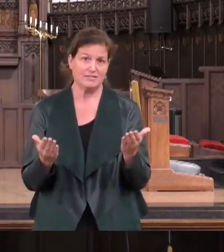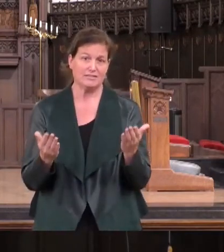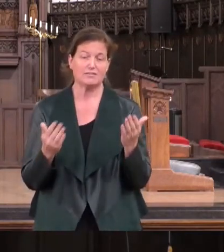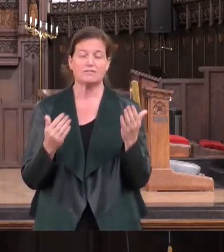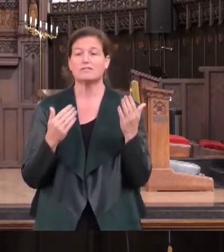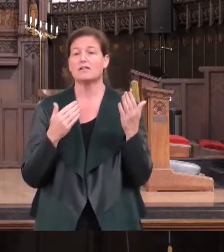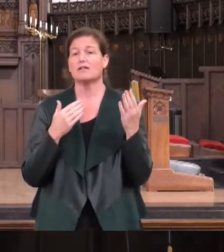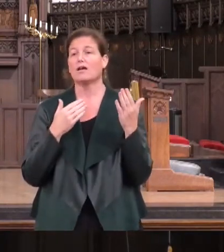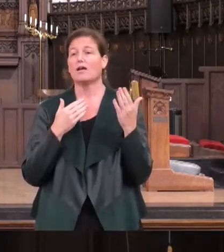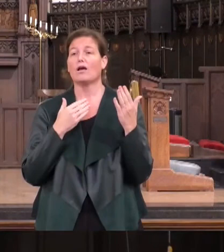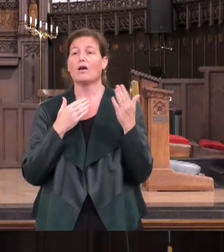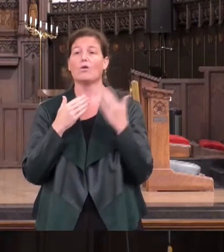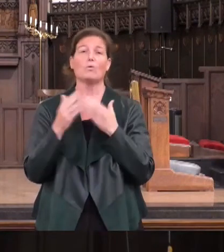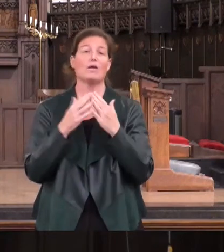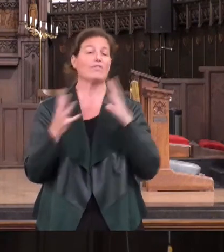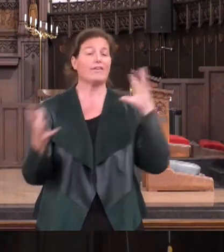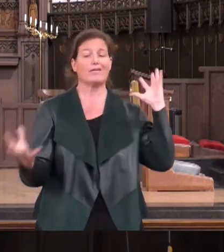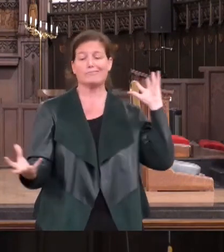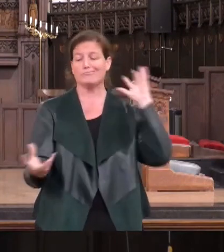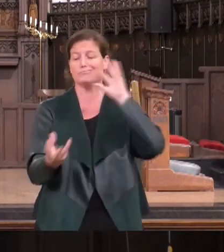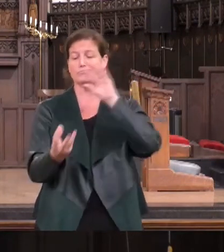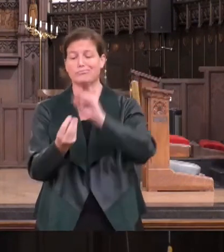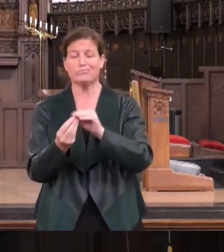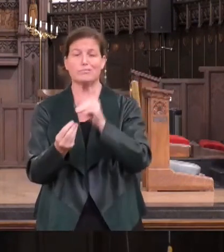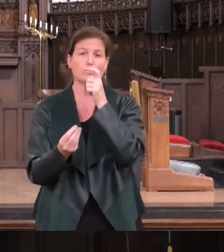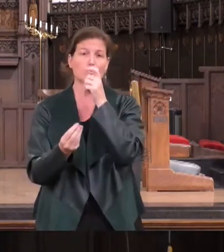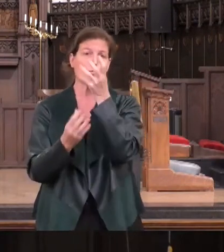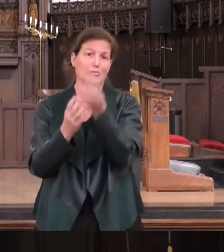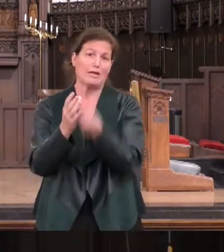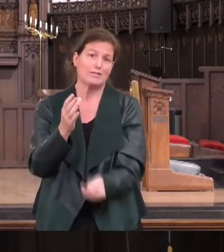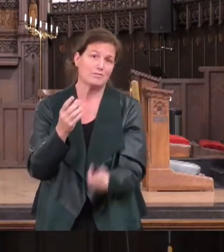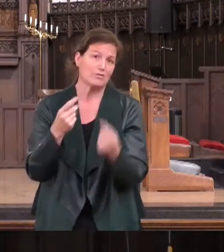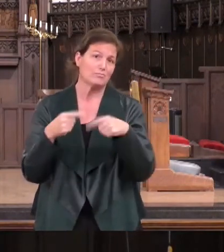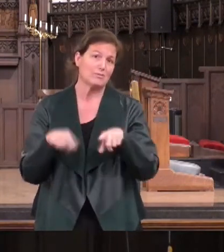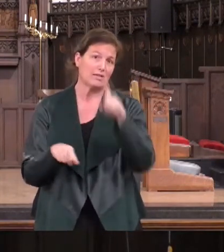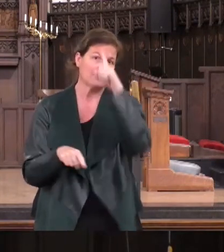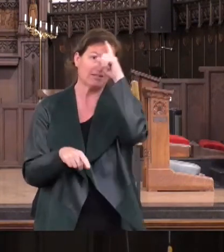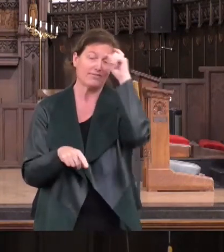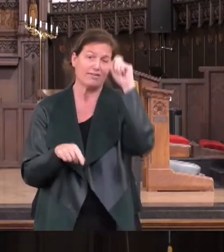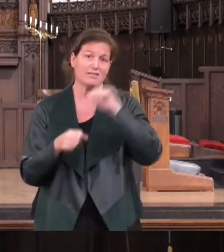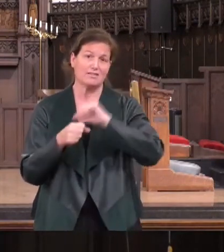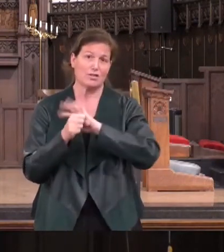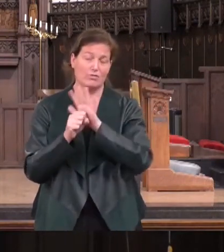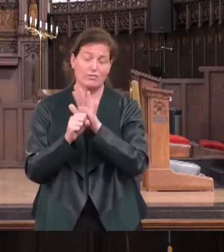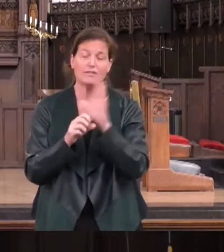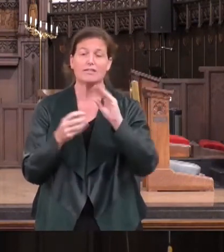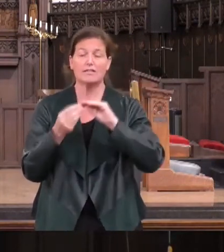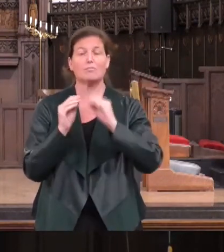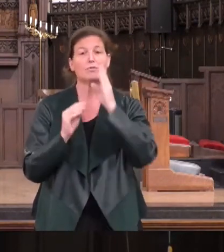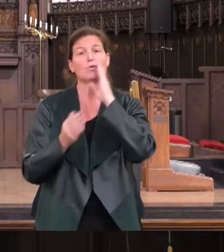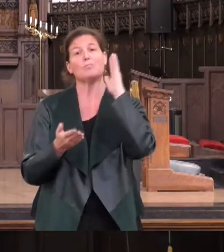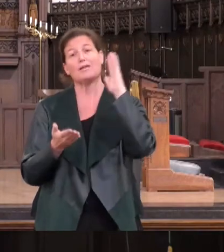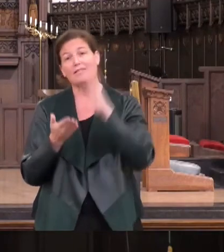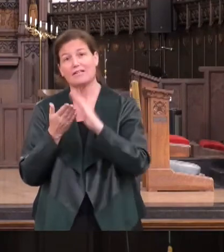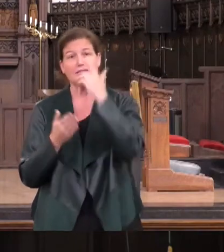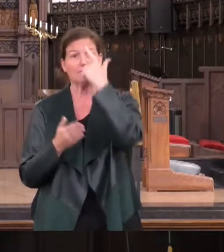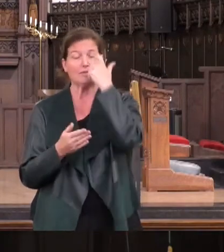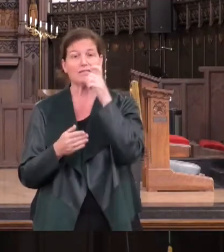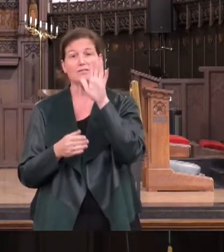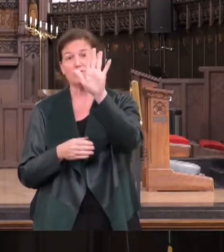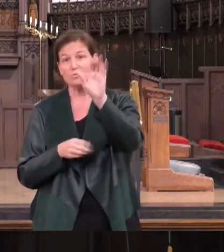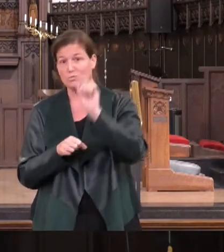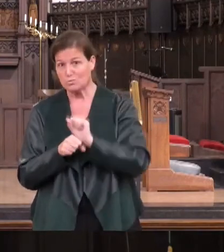Whatever the tragic toll of this virus will ultimately be, the numbers will be less because of you.